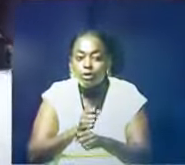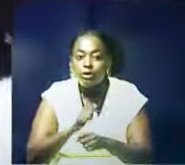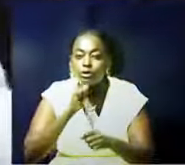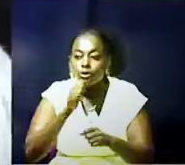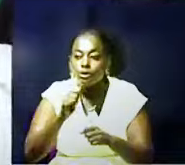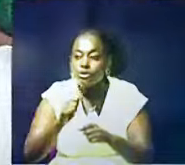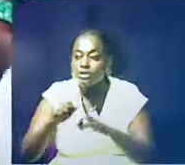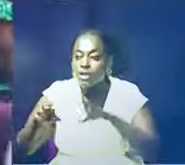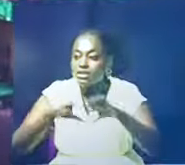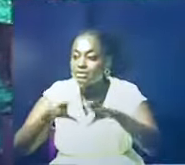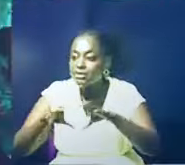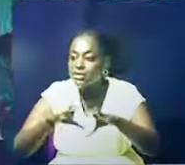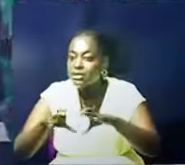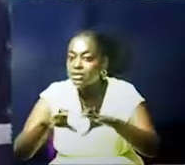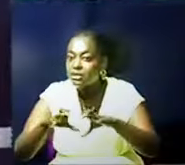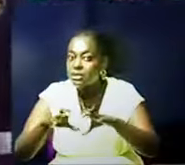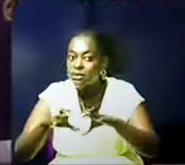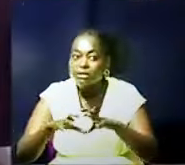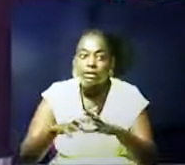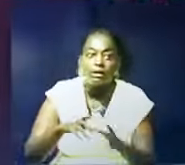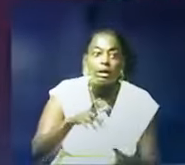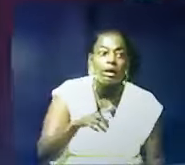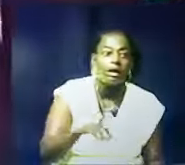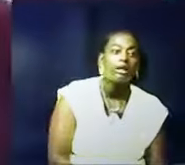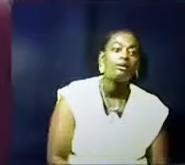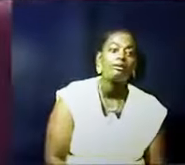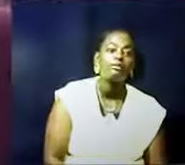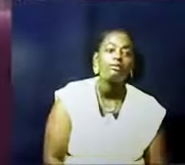All of us are supposed to be effective wherever we